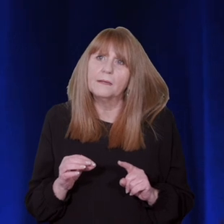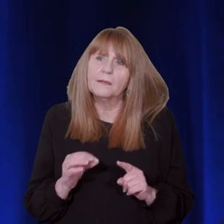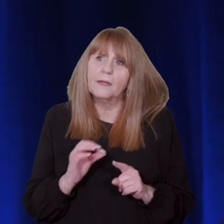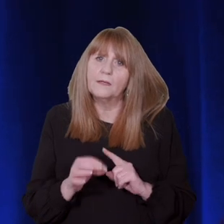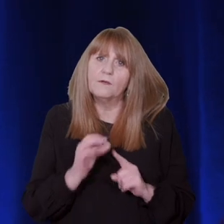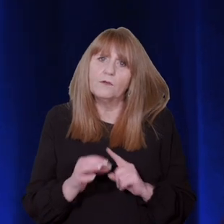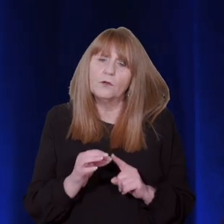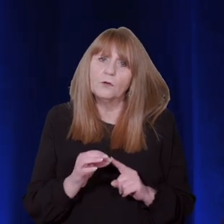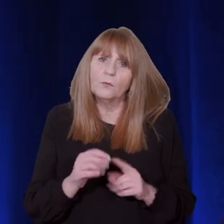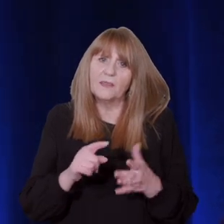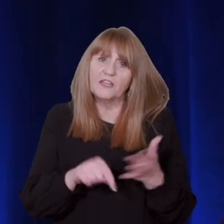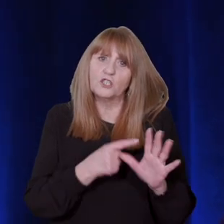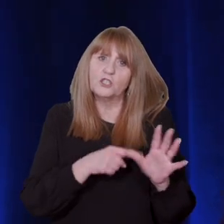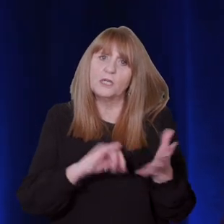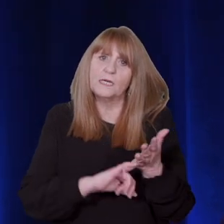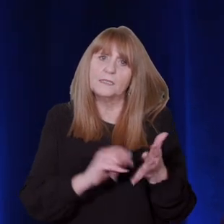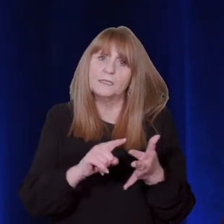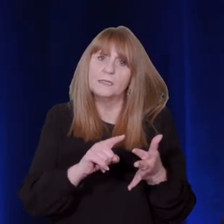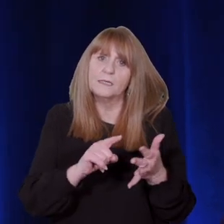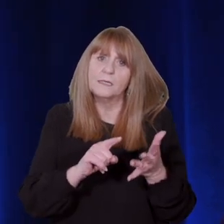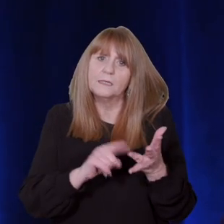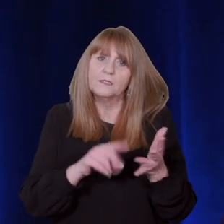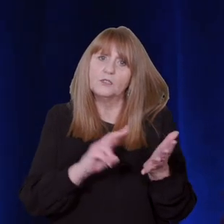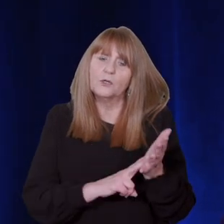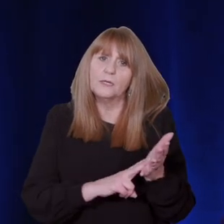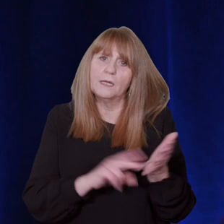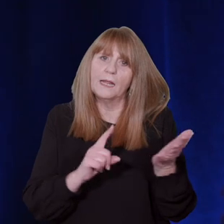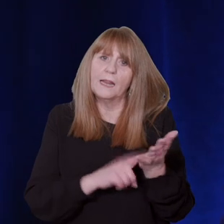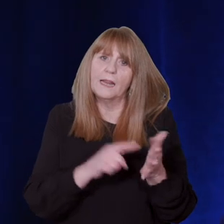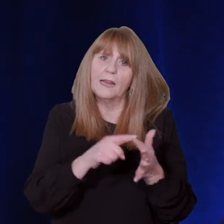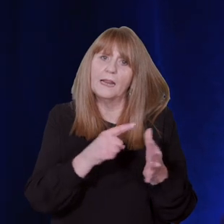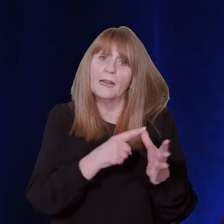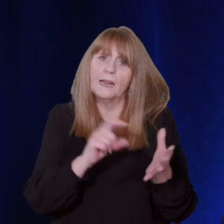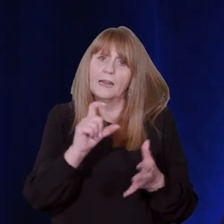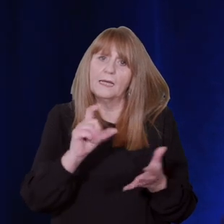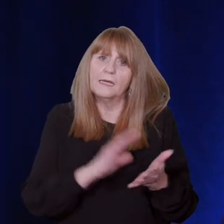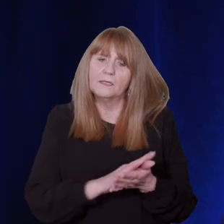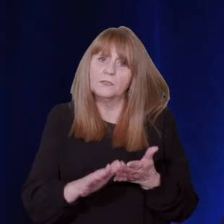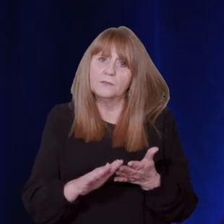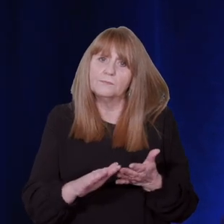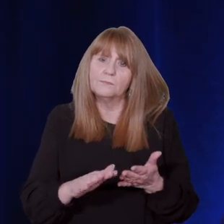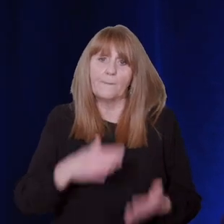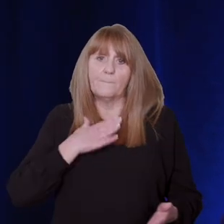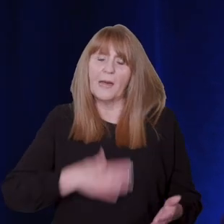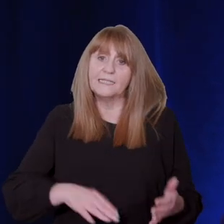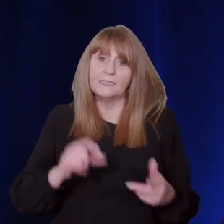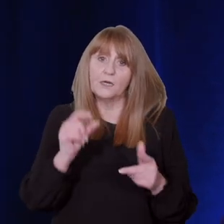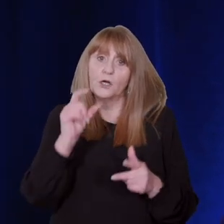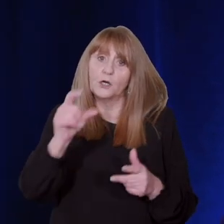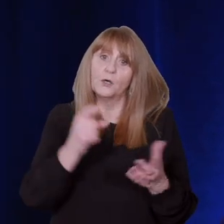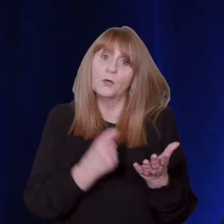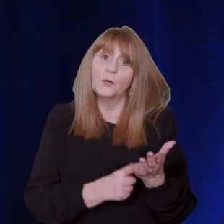great interview with Jason Leach that one of our pastors, Pastor Craig, shared with the district leaders